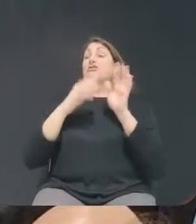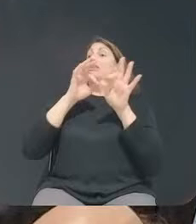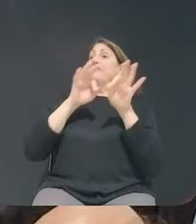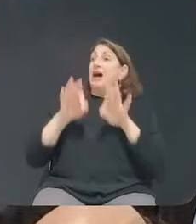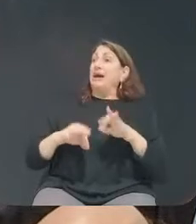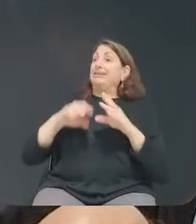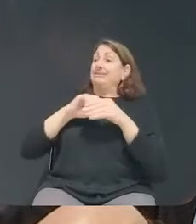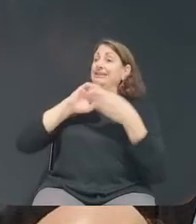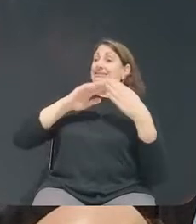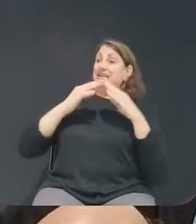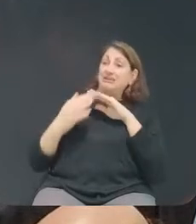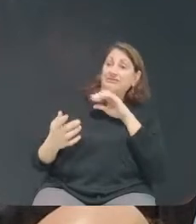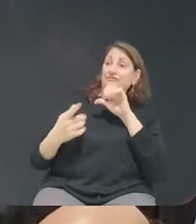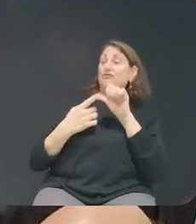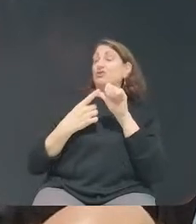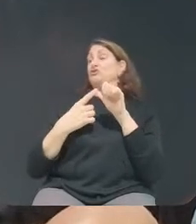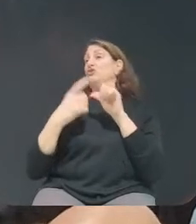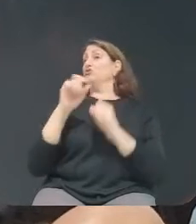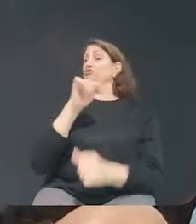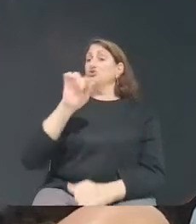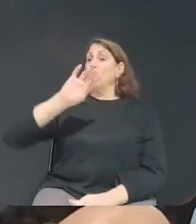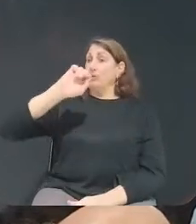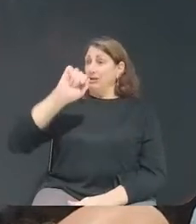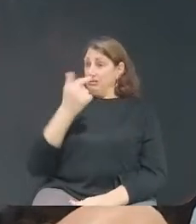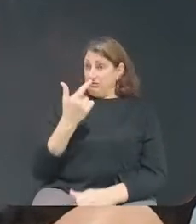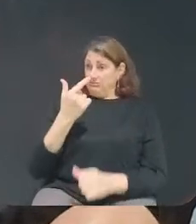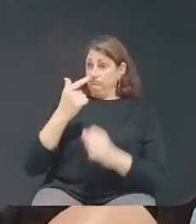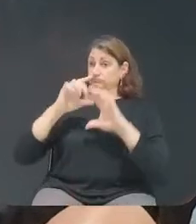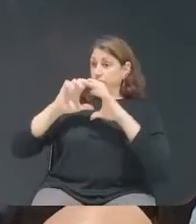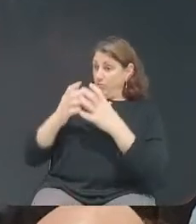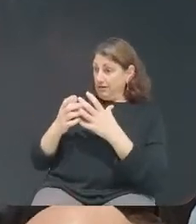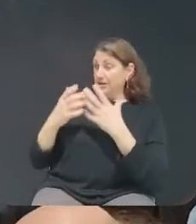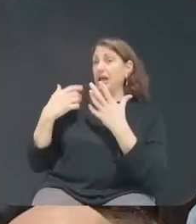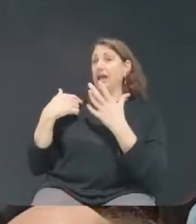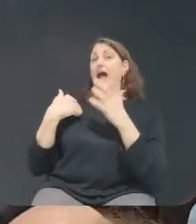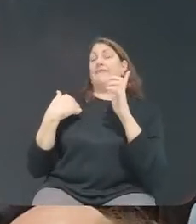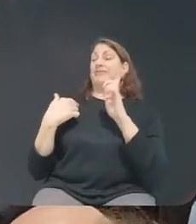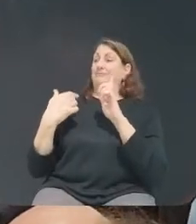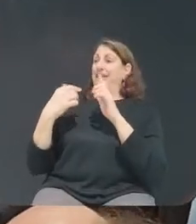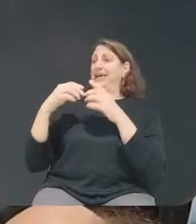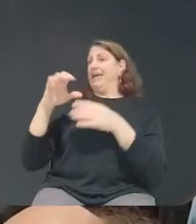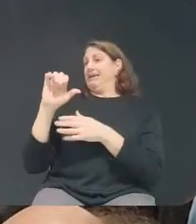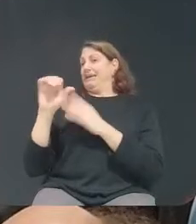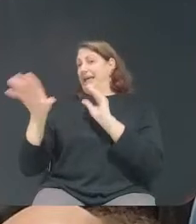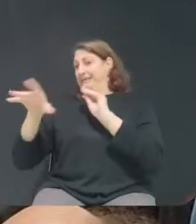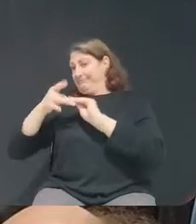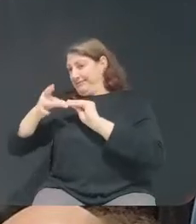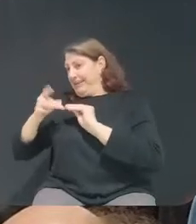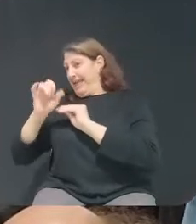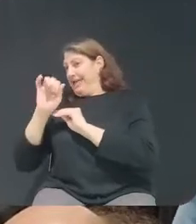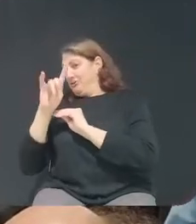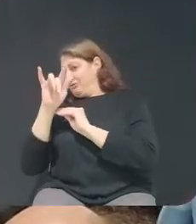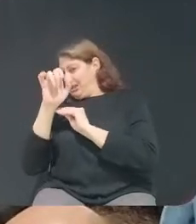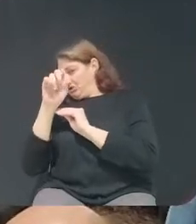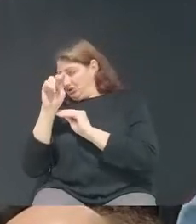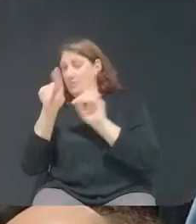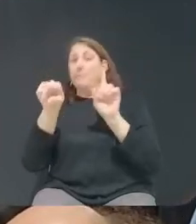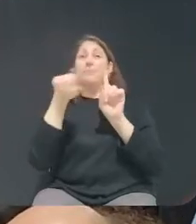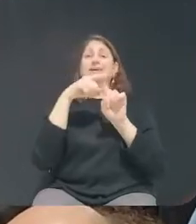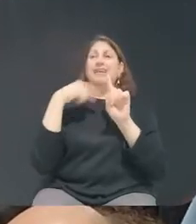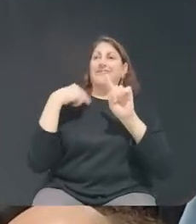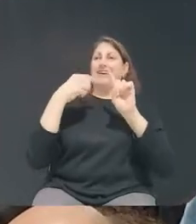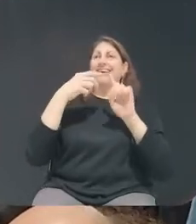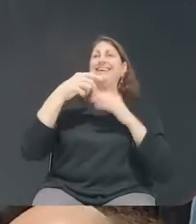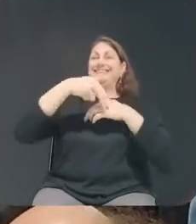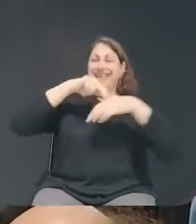code, passed in 1923 and pictured on the right, complete with annotations and some scotch tape repair. First